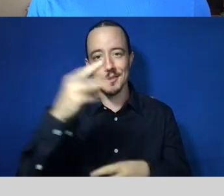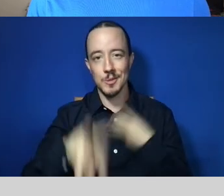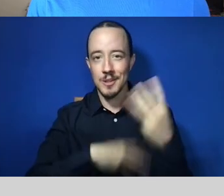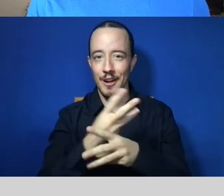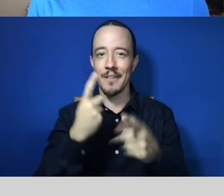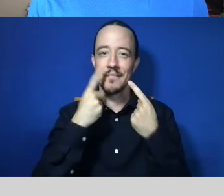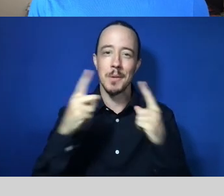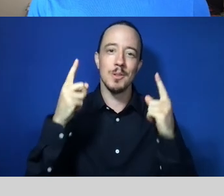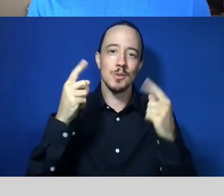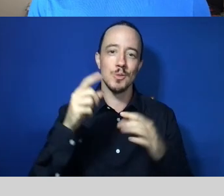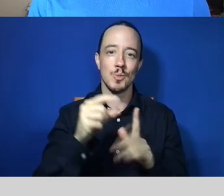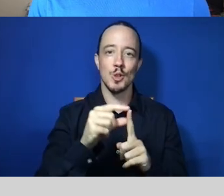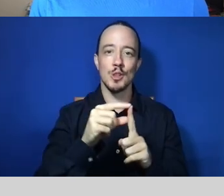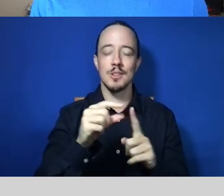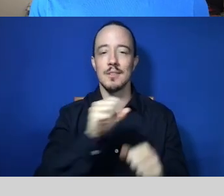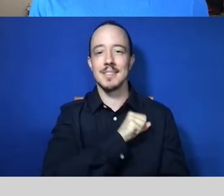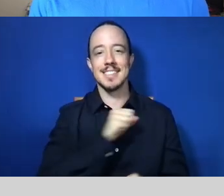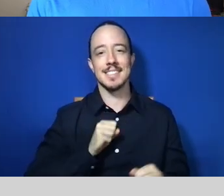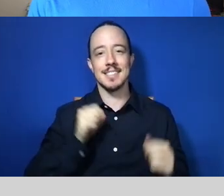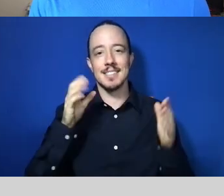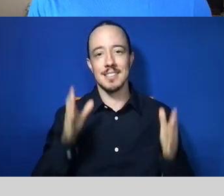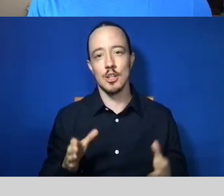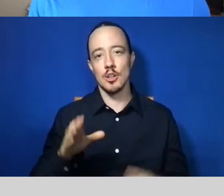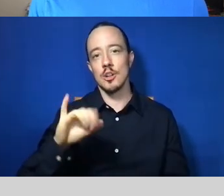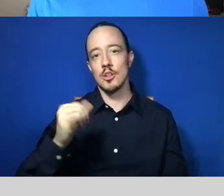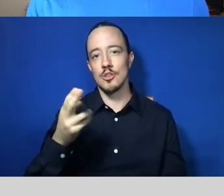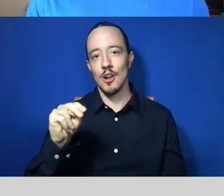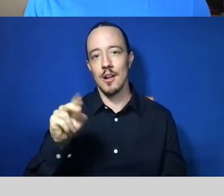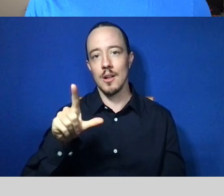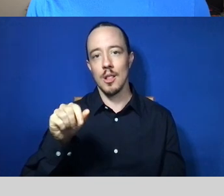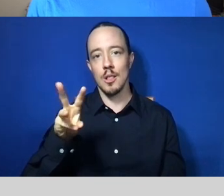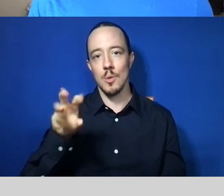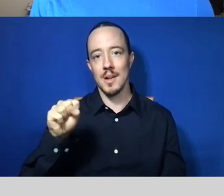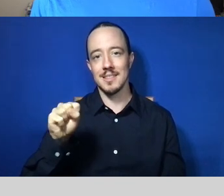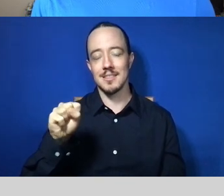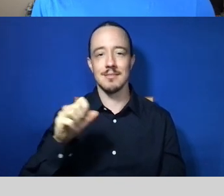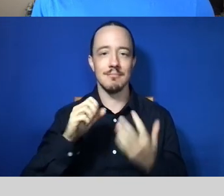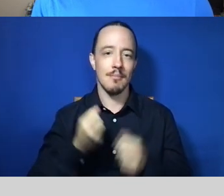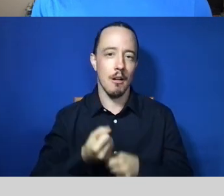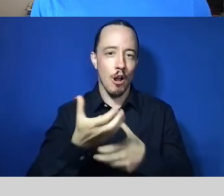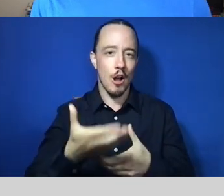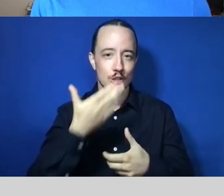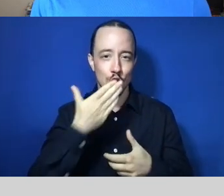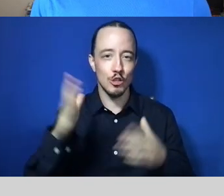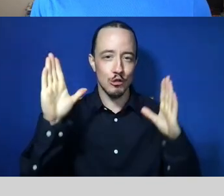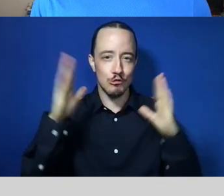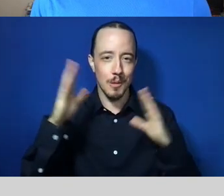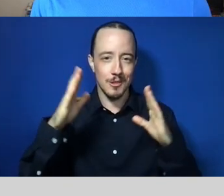out there and, in the famous words of Senator John Lewis, stir up some good trouble.